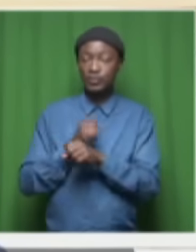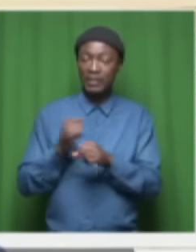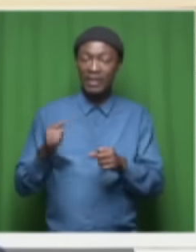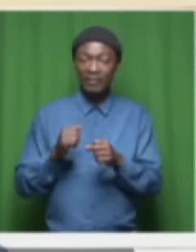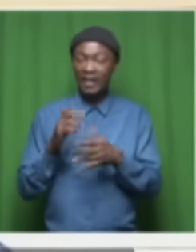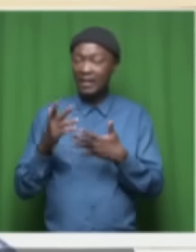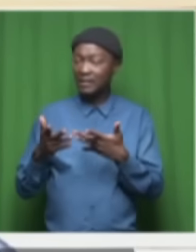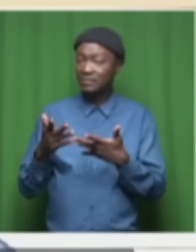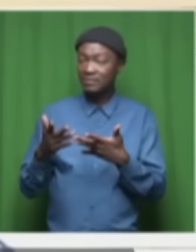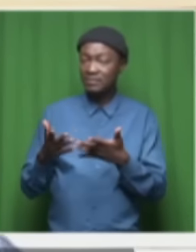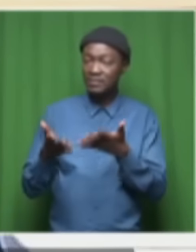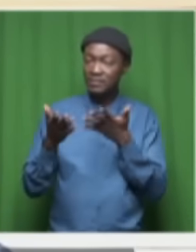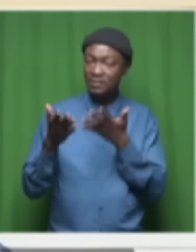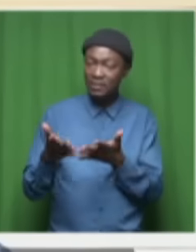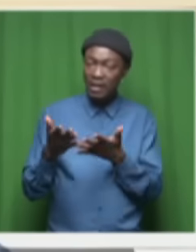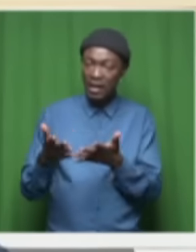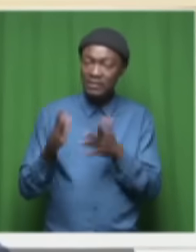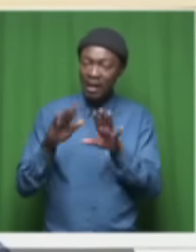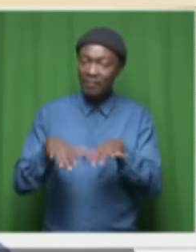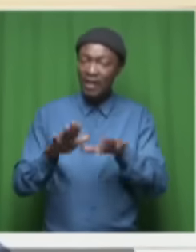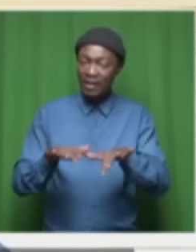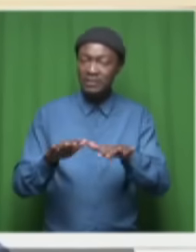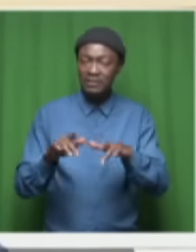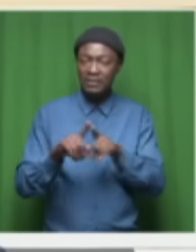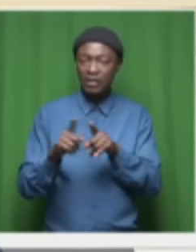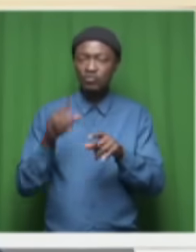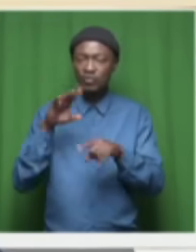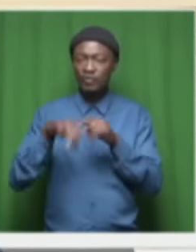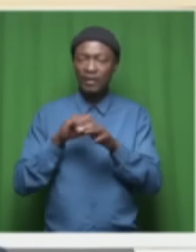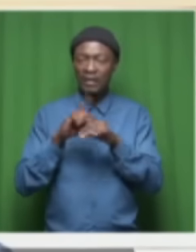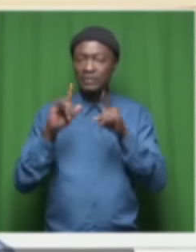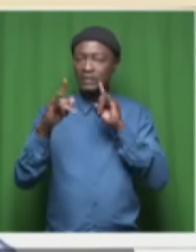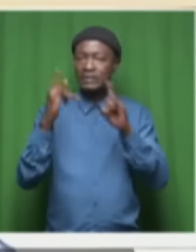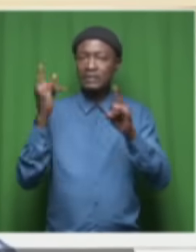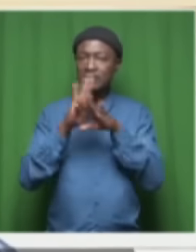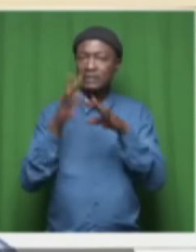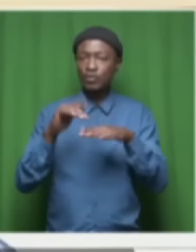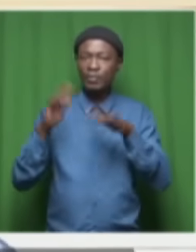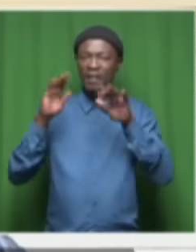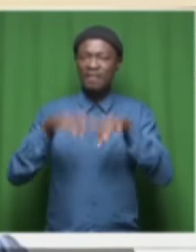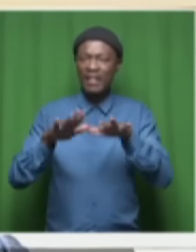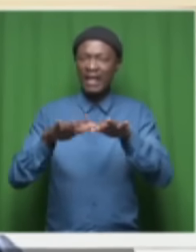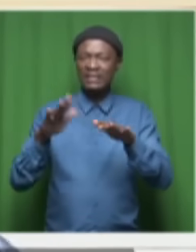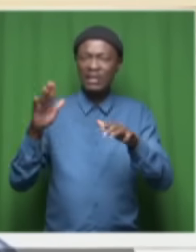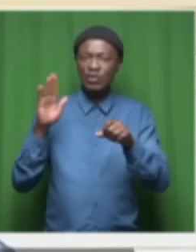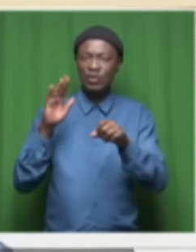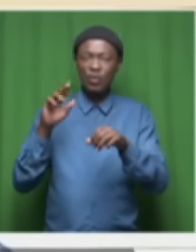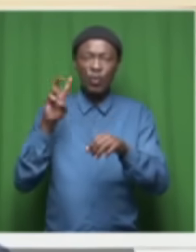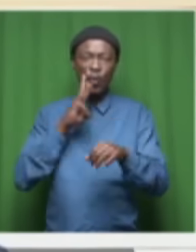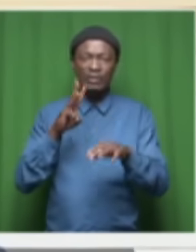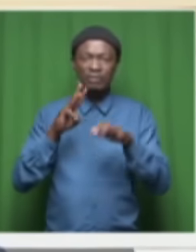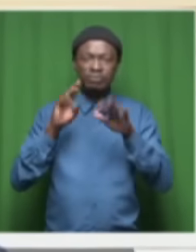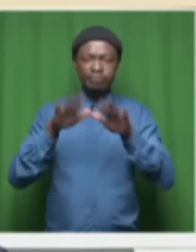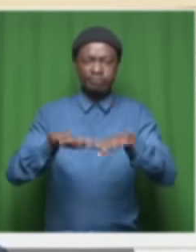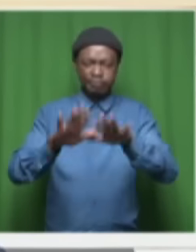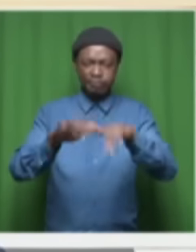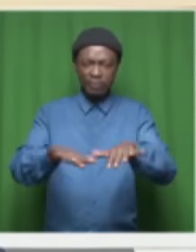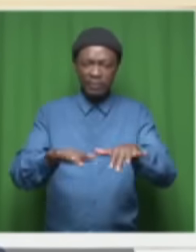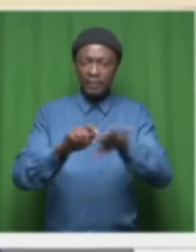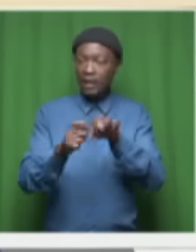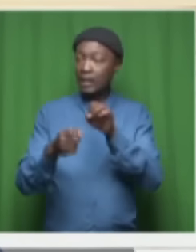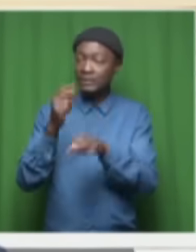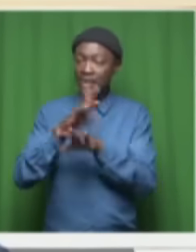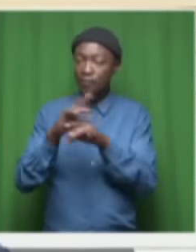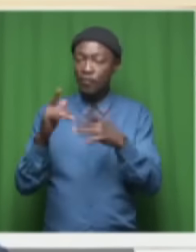of floodings. For example, where you find that the big city will be flooded, and then some of the townships will